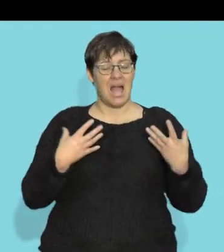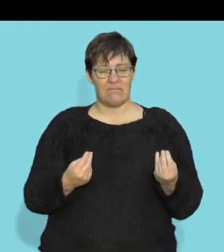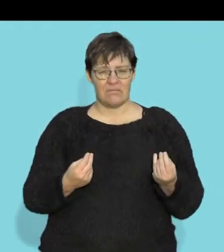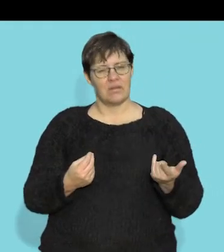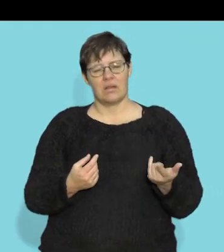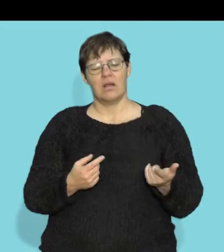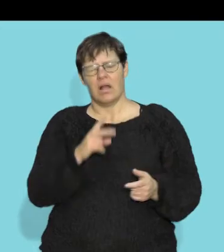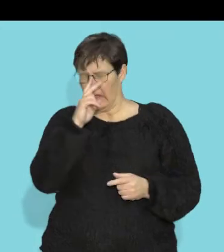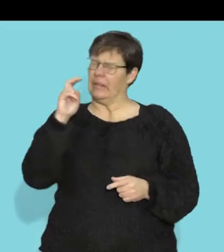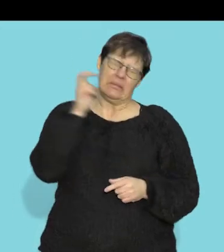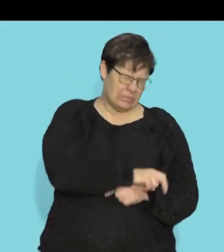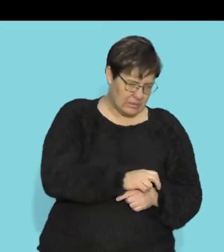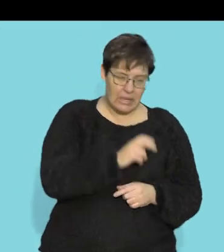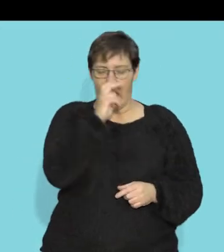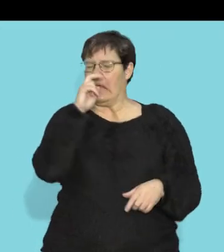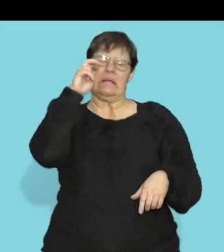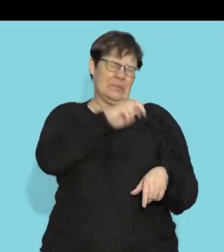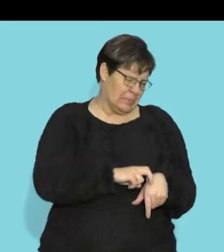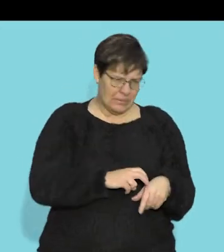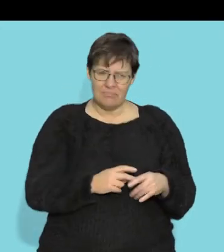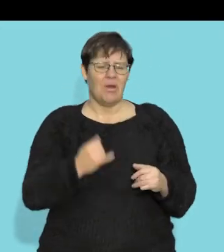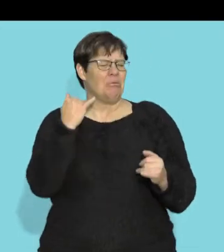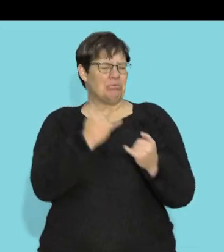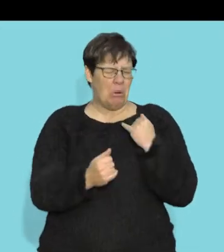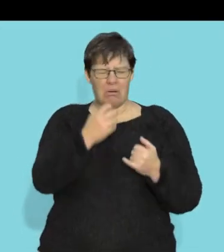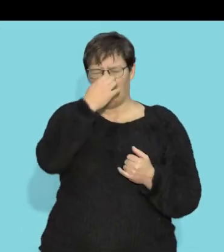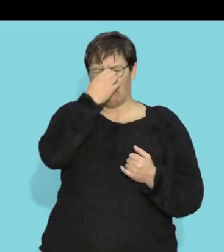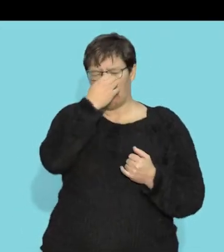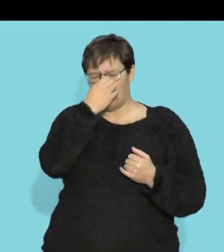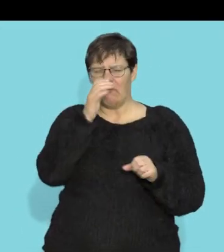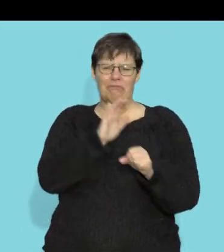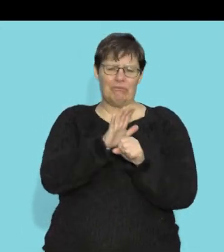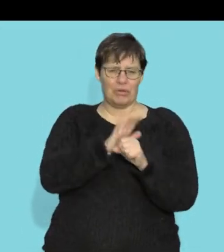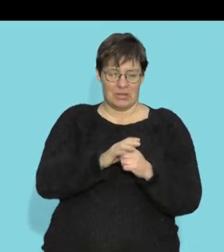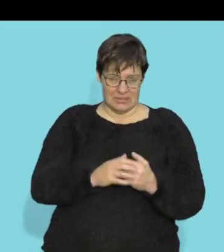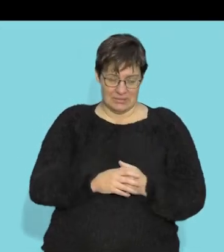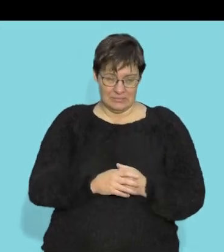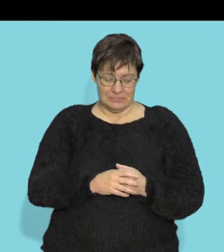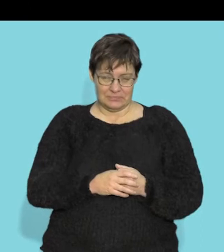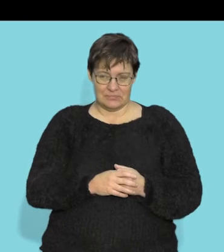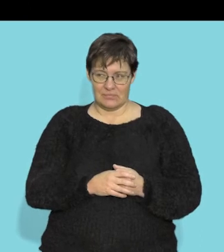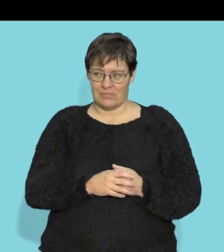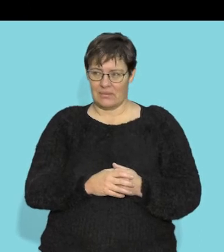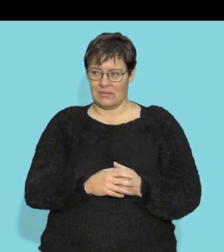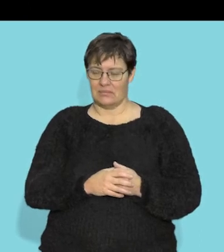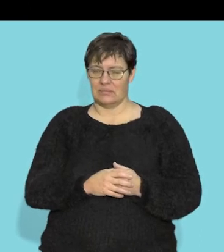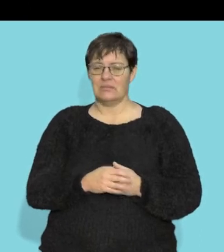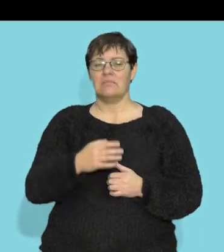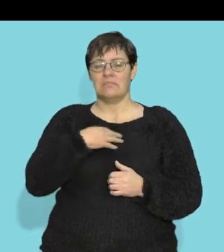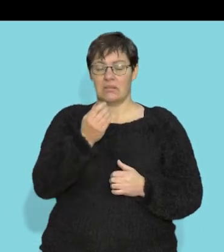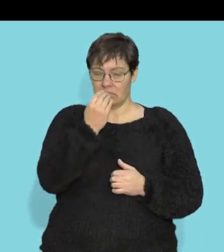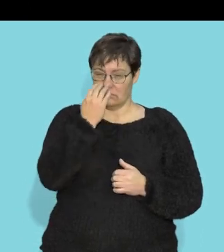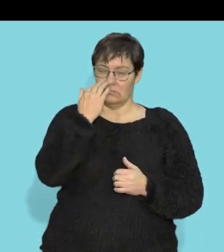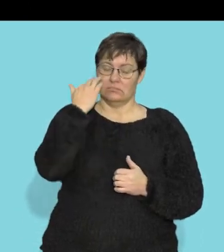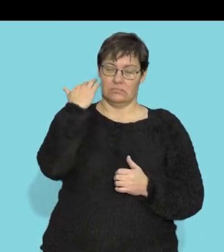overreaction of things that are going to occur. So it goes into your nose, so that's when you breathe through our nose, okay,